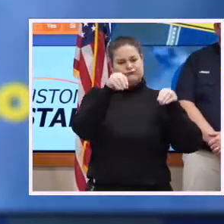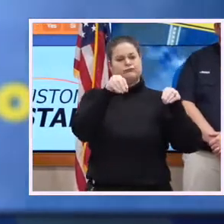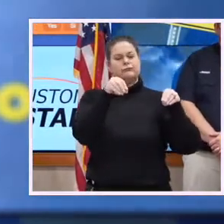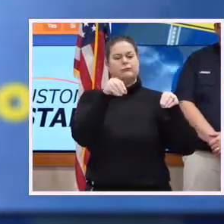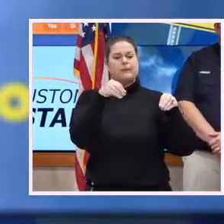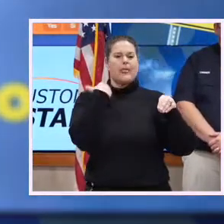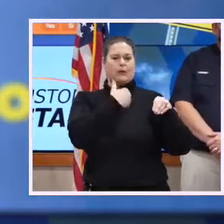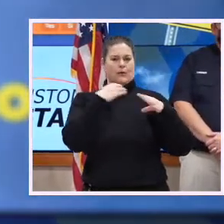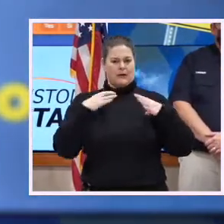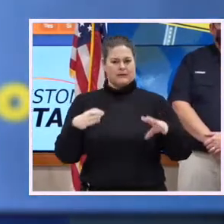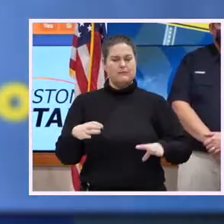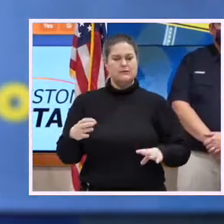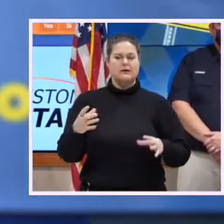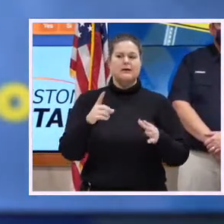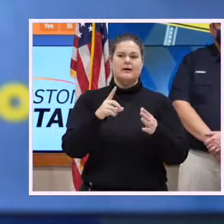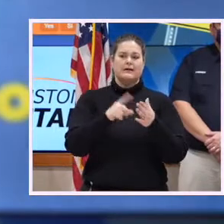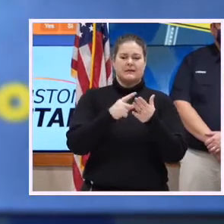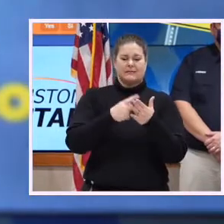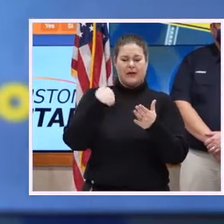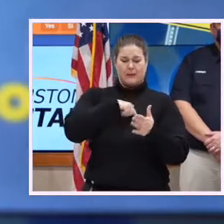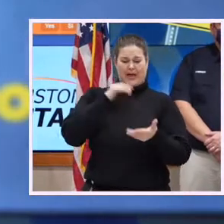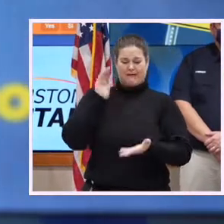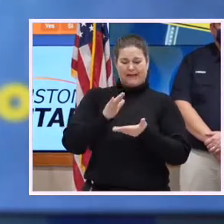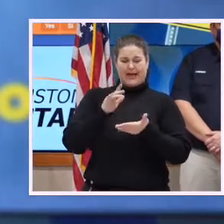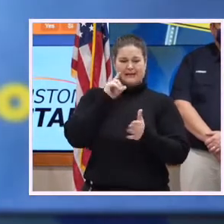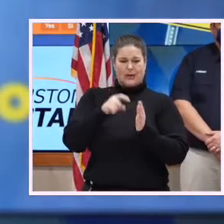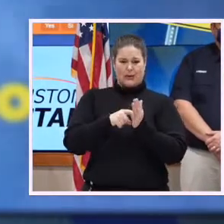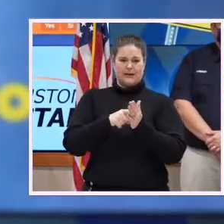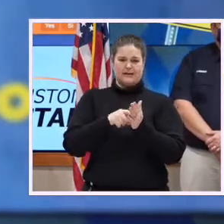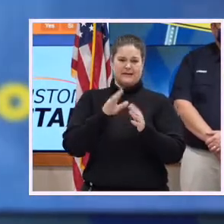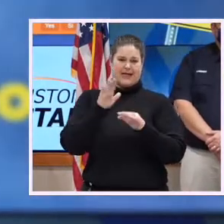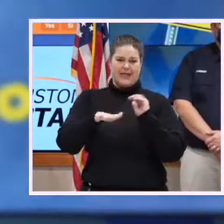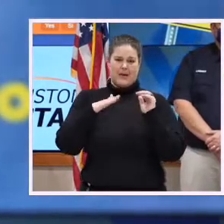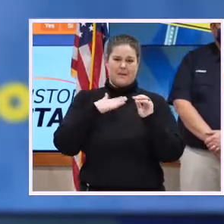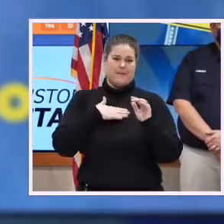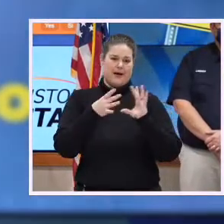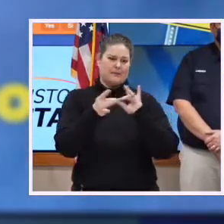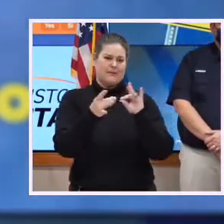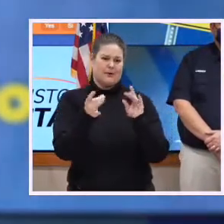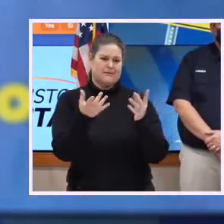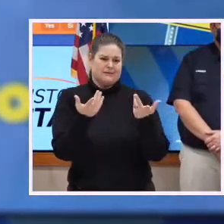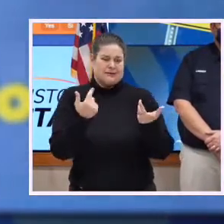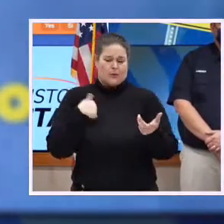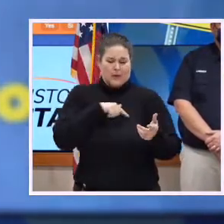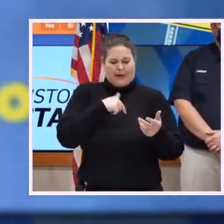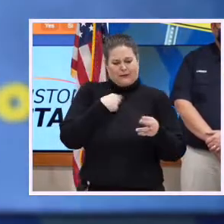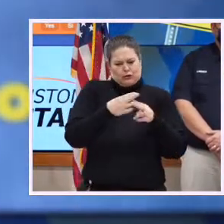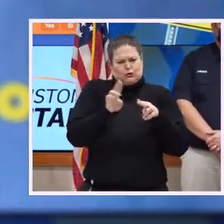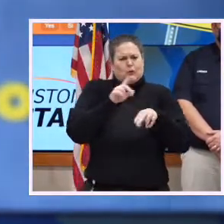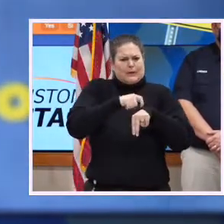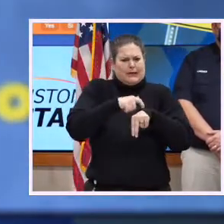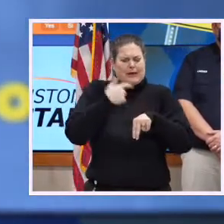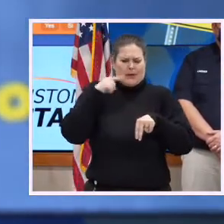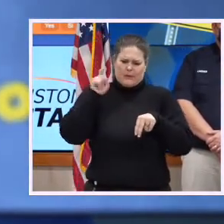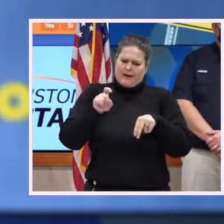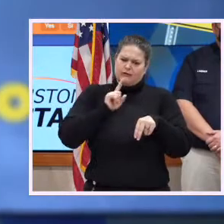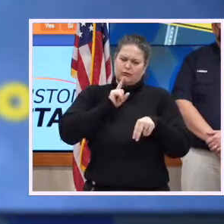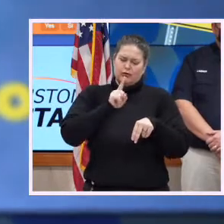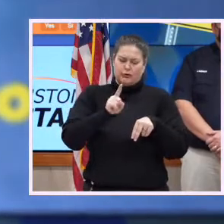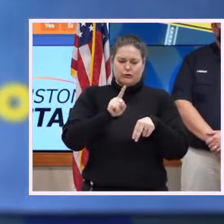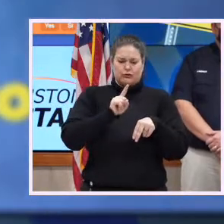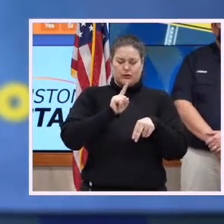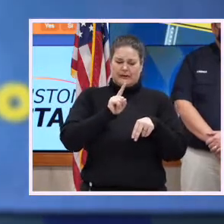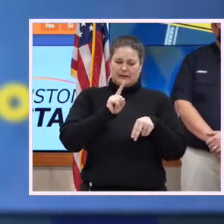we get sometimes less notice than it took me to give my prepared remarks earlier, and we have to use relatively blunt force